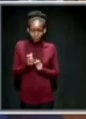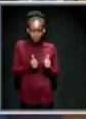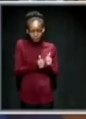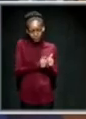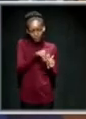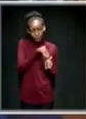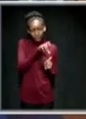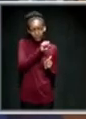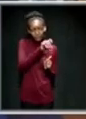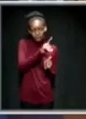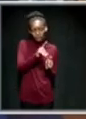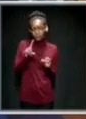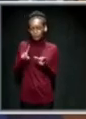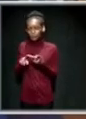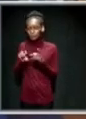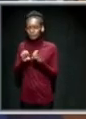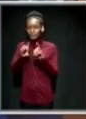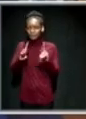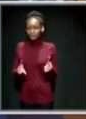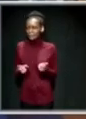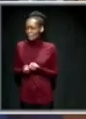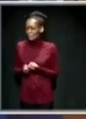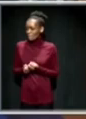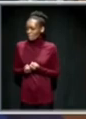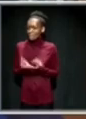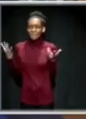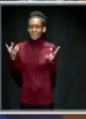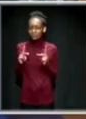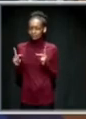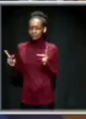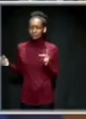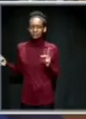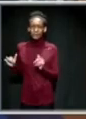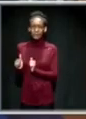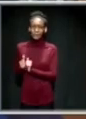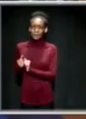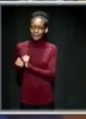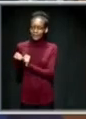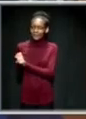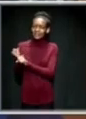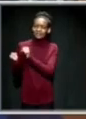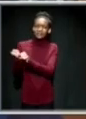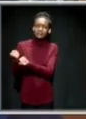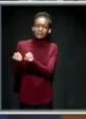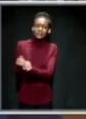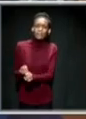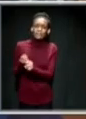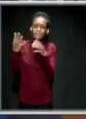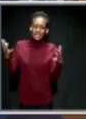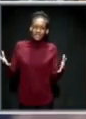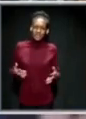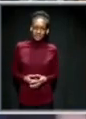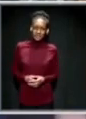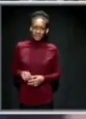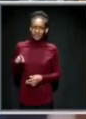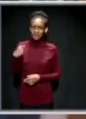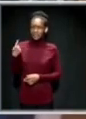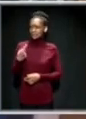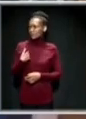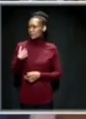with education, and many other partners for many, many years. In fact, we go back almost